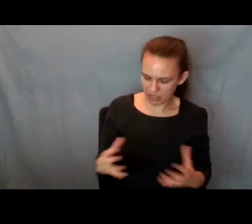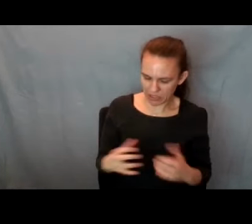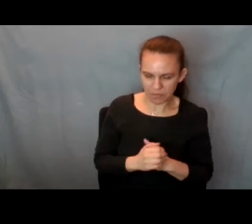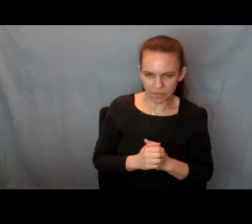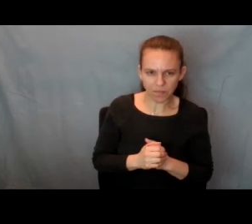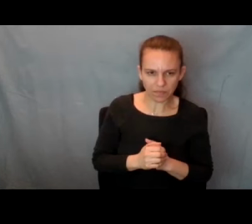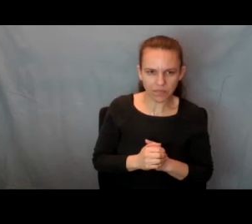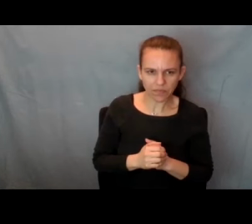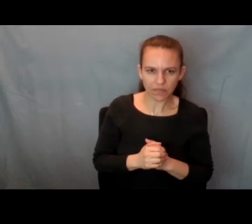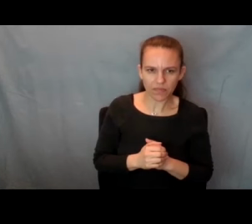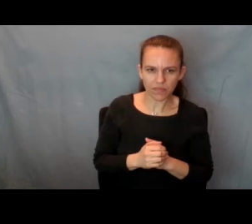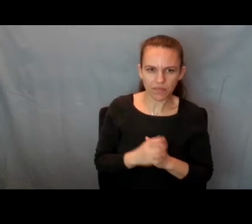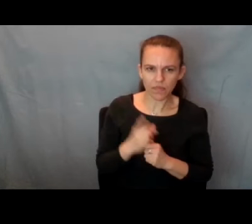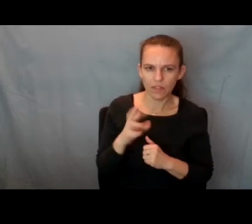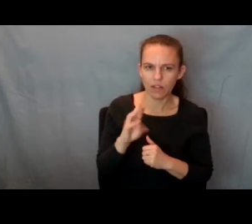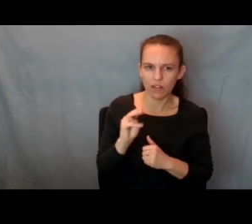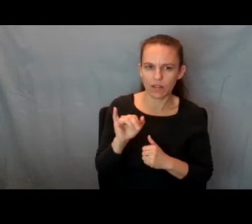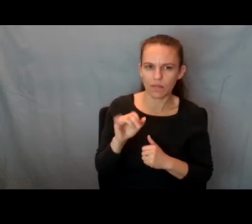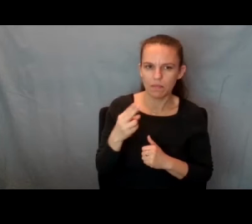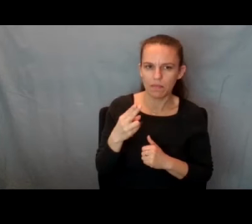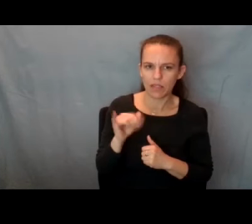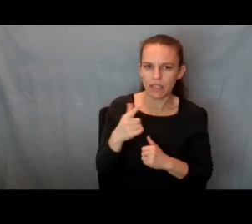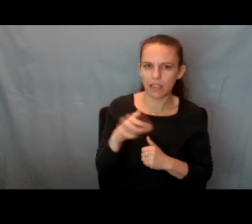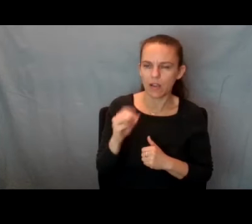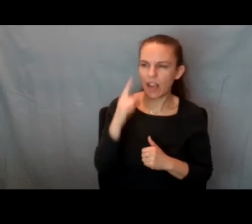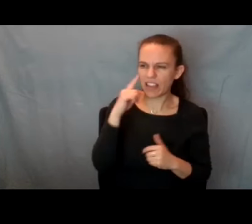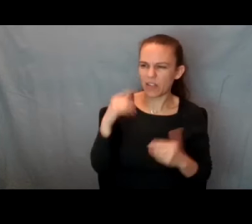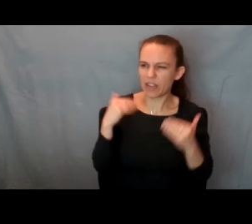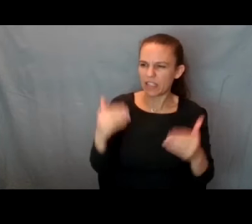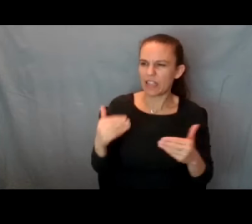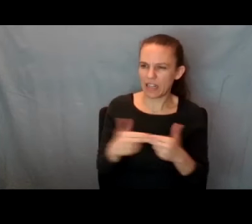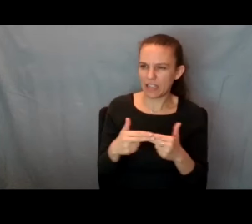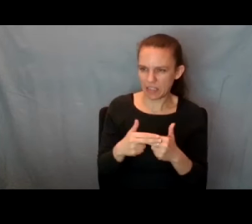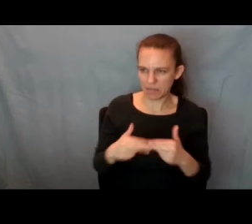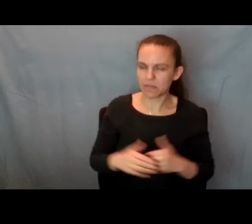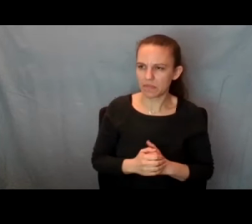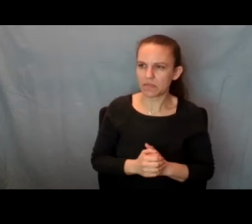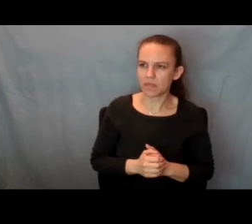So I think we can move to the next slide, please.